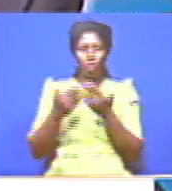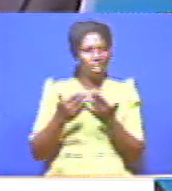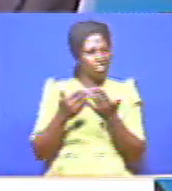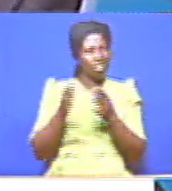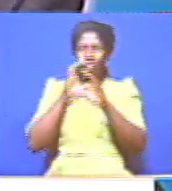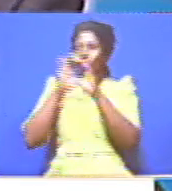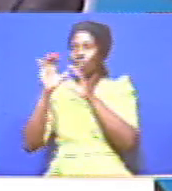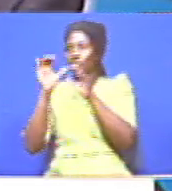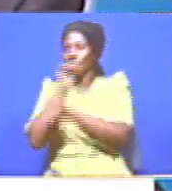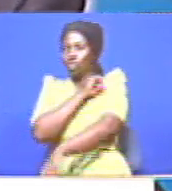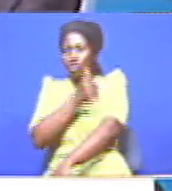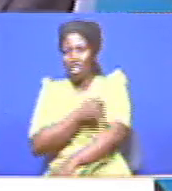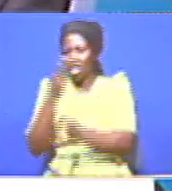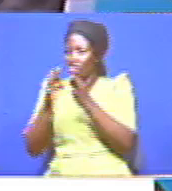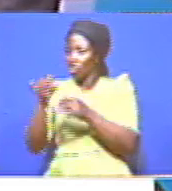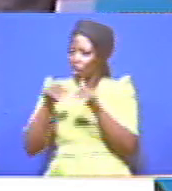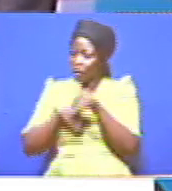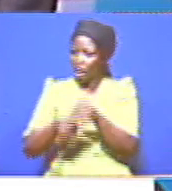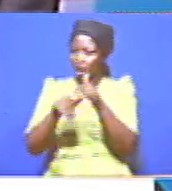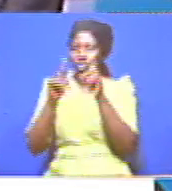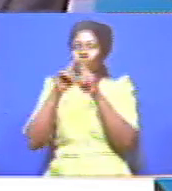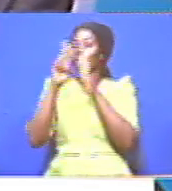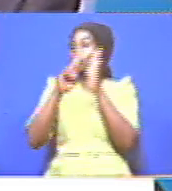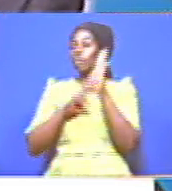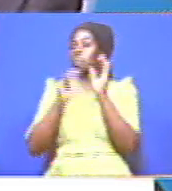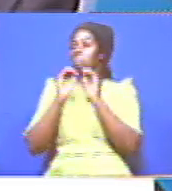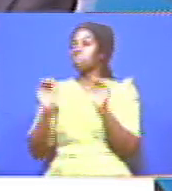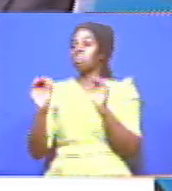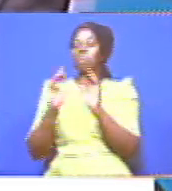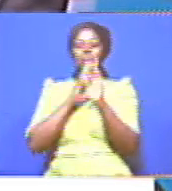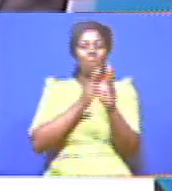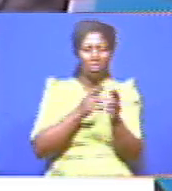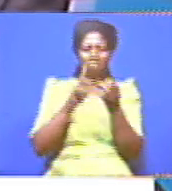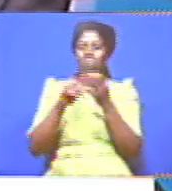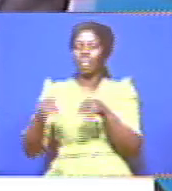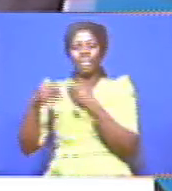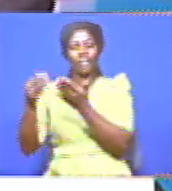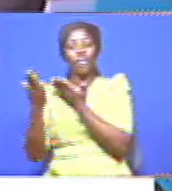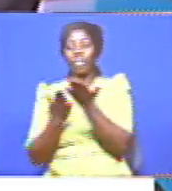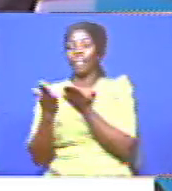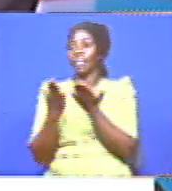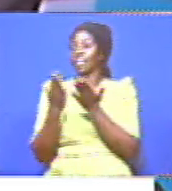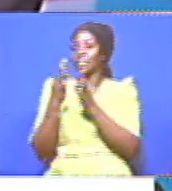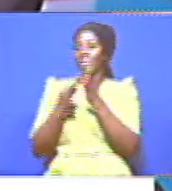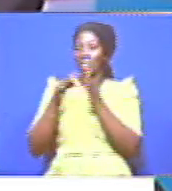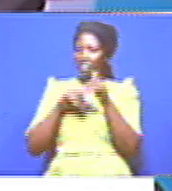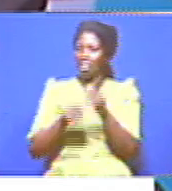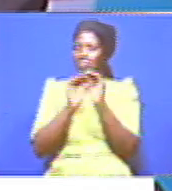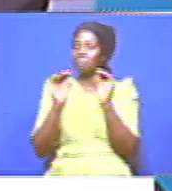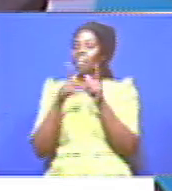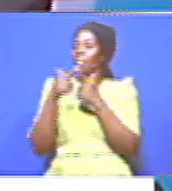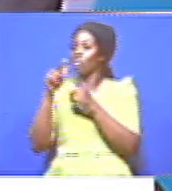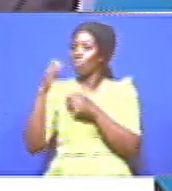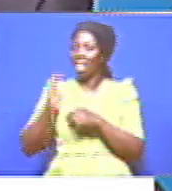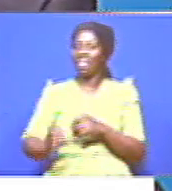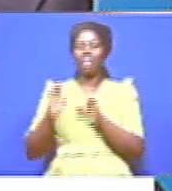communications authorities. Yes, yes. If you don't really abide those codes mm-hmm. of conduct mm-hmm. in your reporting and your delivery of service, mm-hmm. you are really unethical and you're